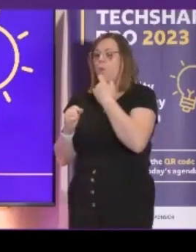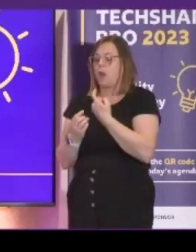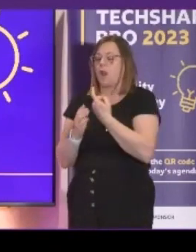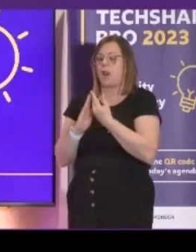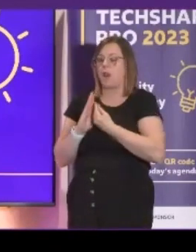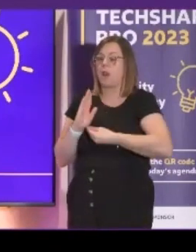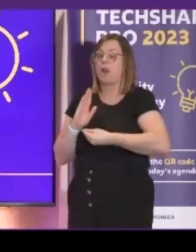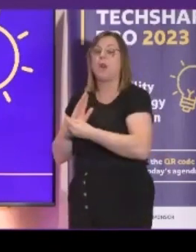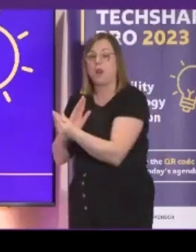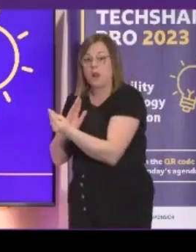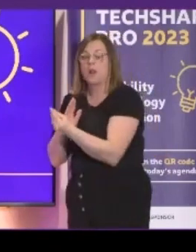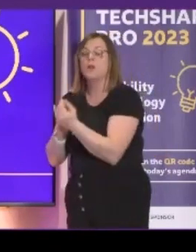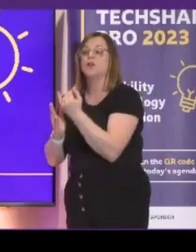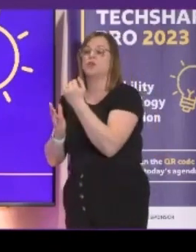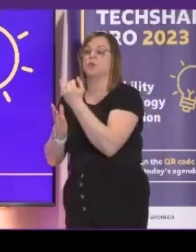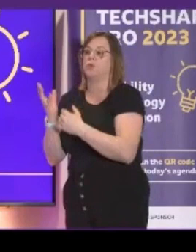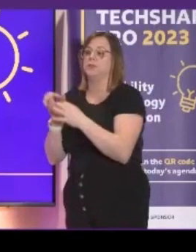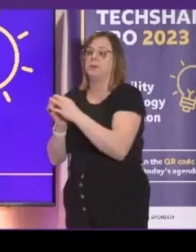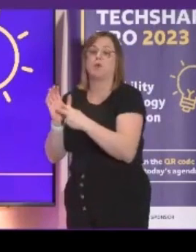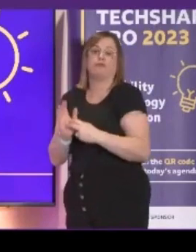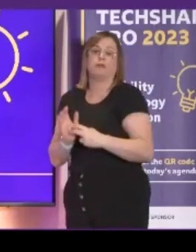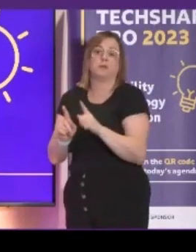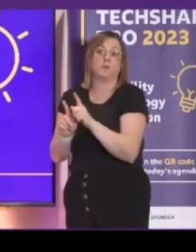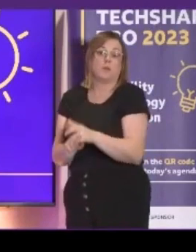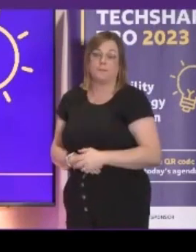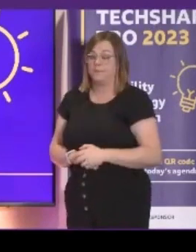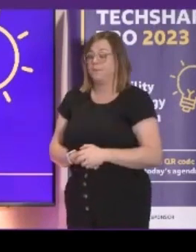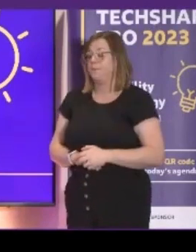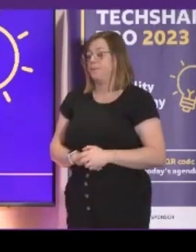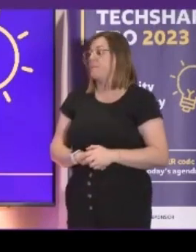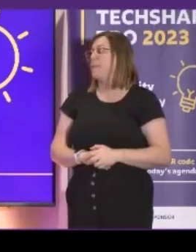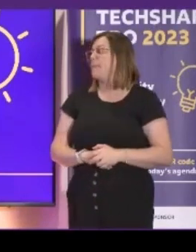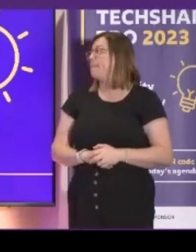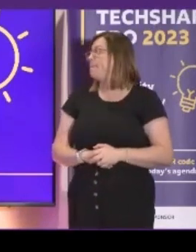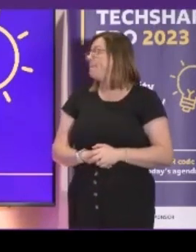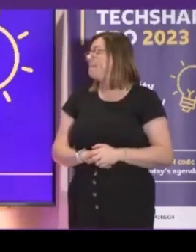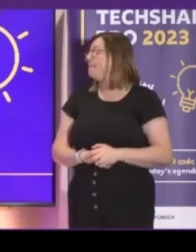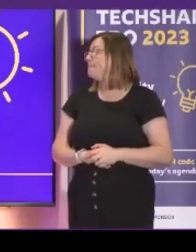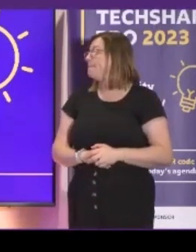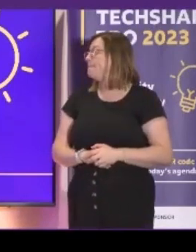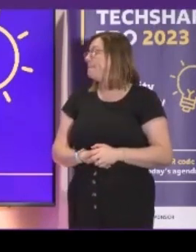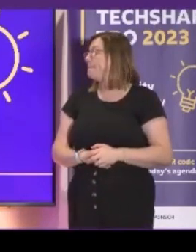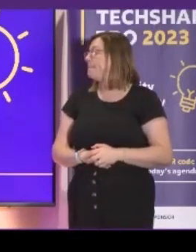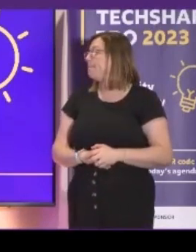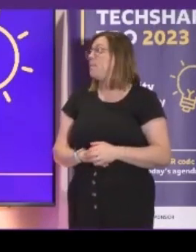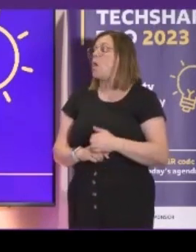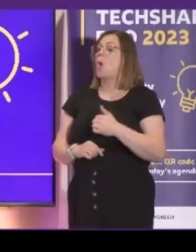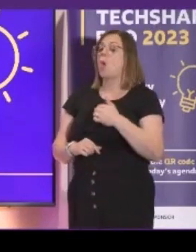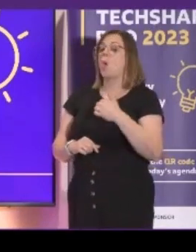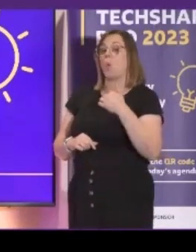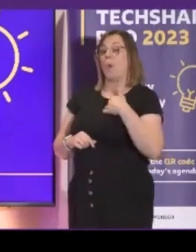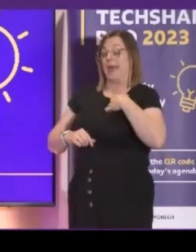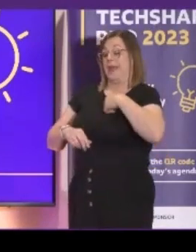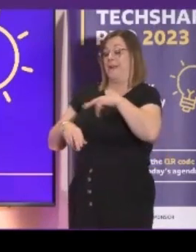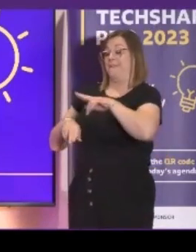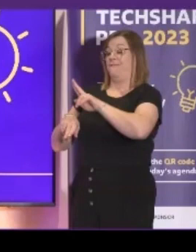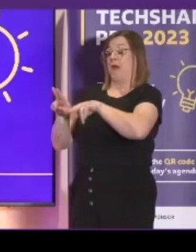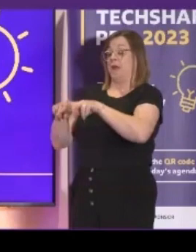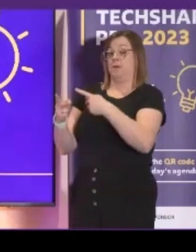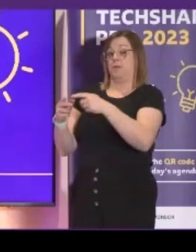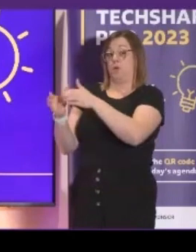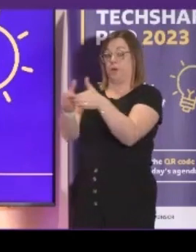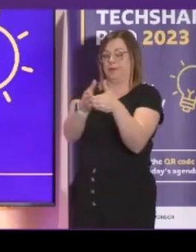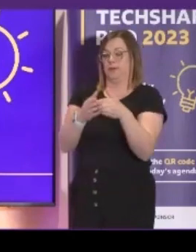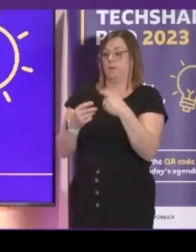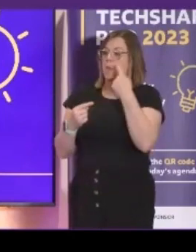down into our suppliers as well. But ultimately, when we're vetting our supply chain, we're looking